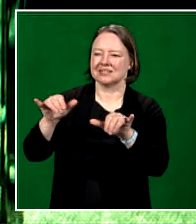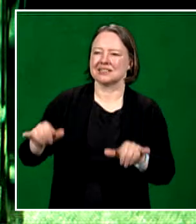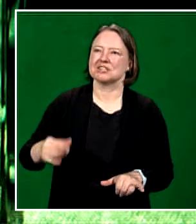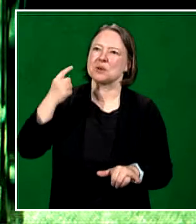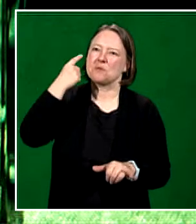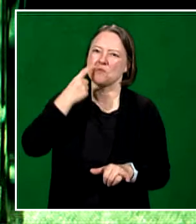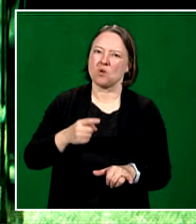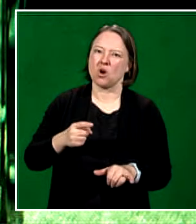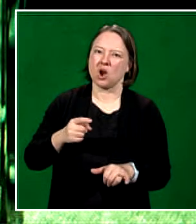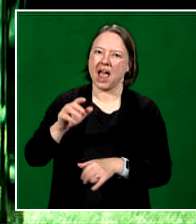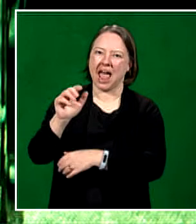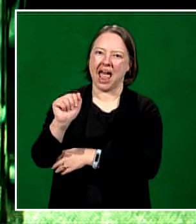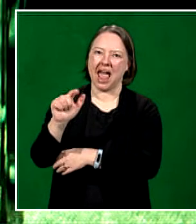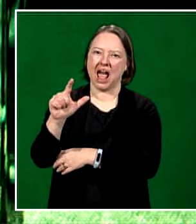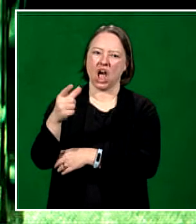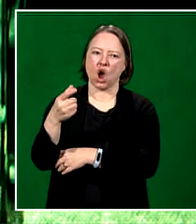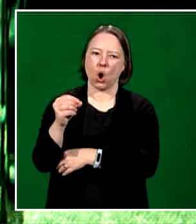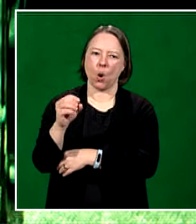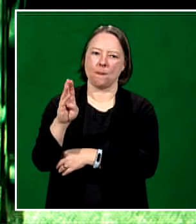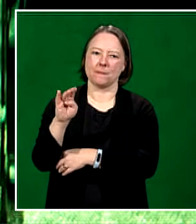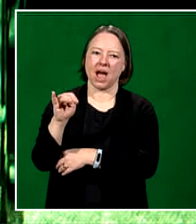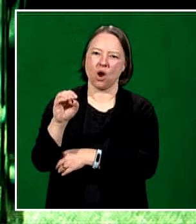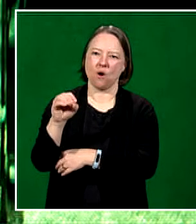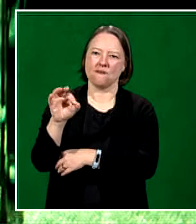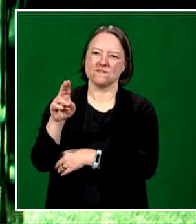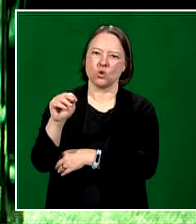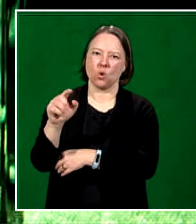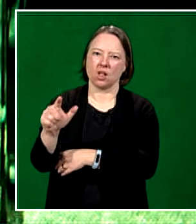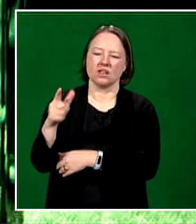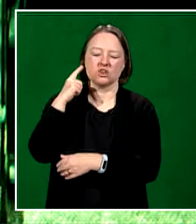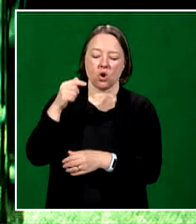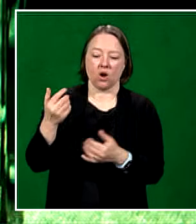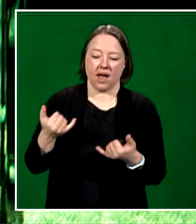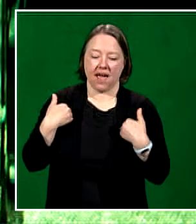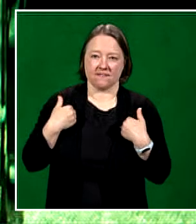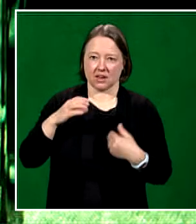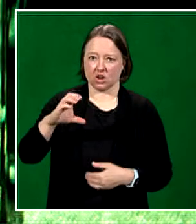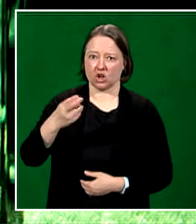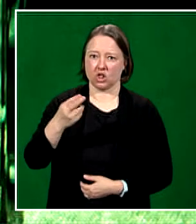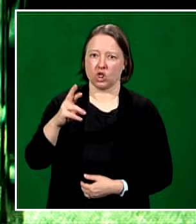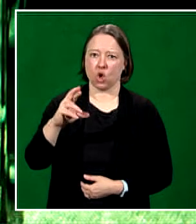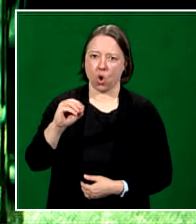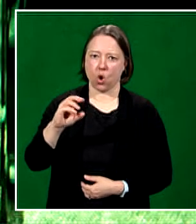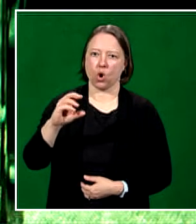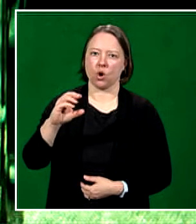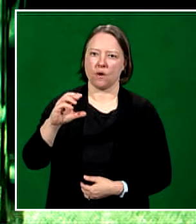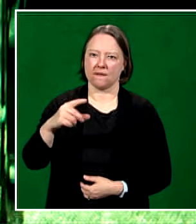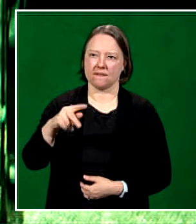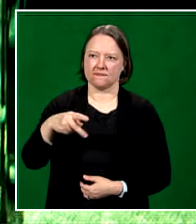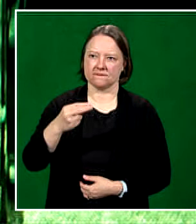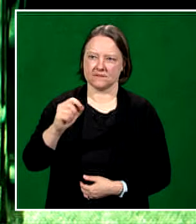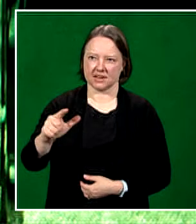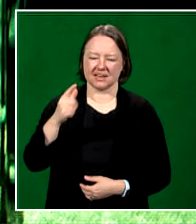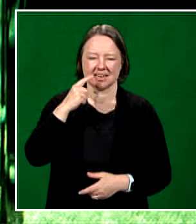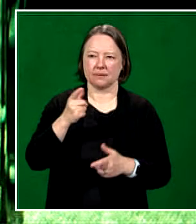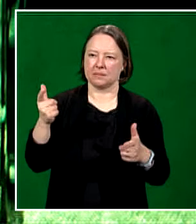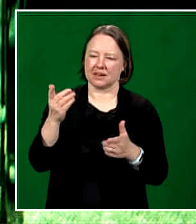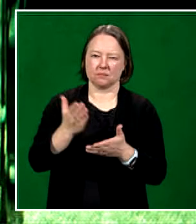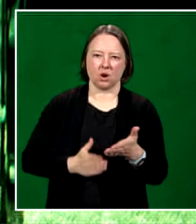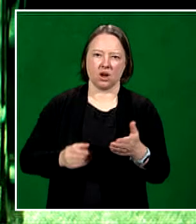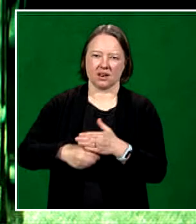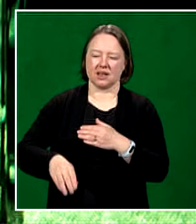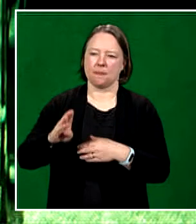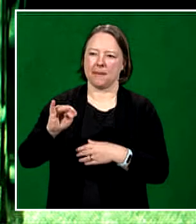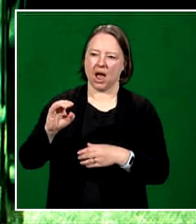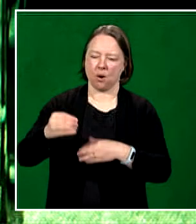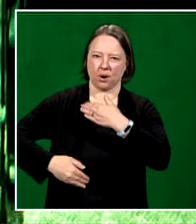for algal biofuels. So the presence of chlorophyll is one of the biggest issues in biofuel processing as well. So if we could